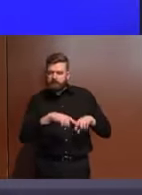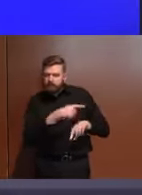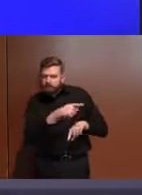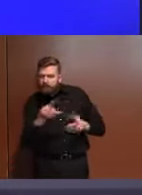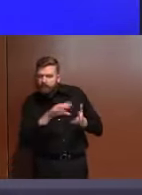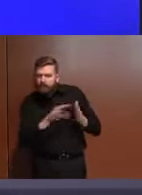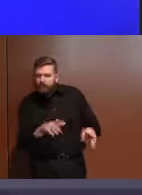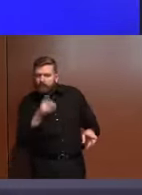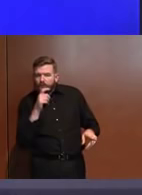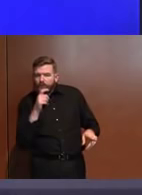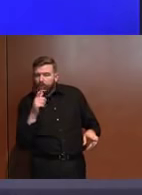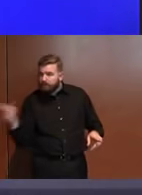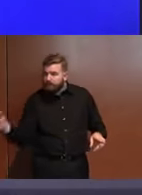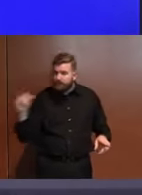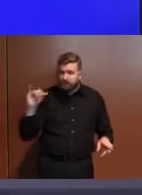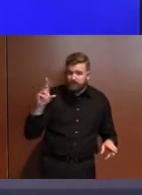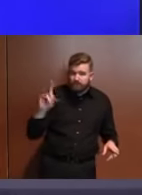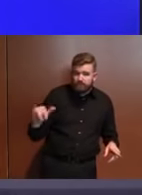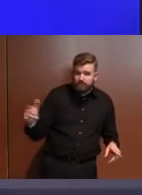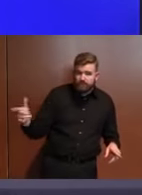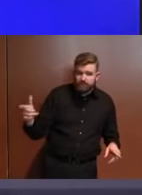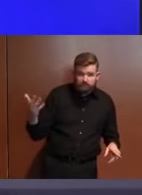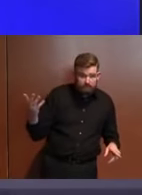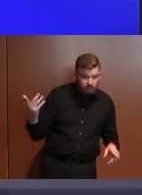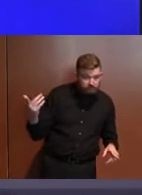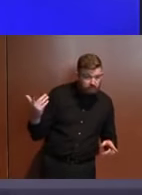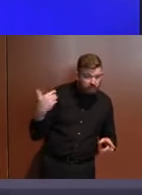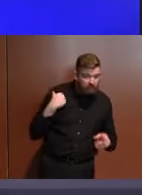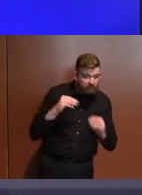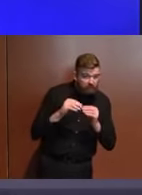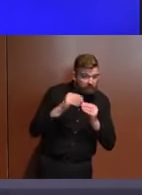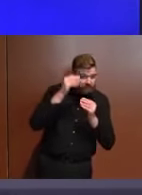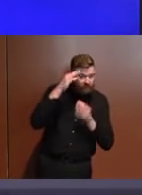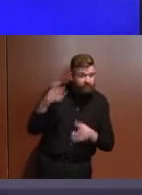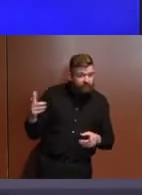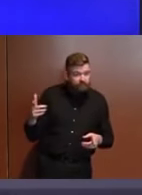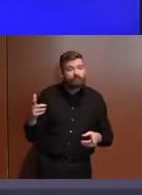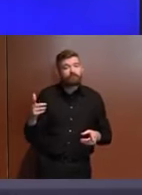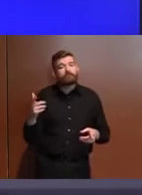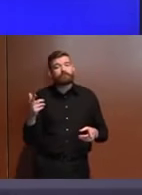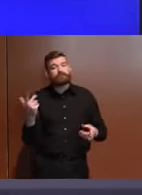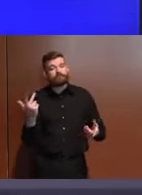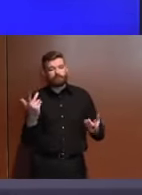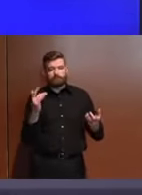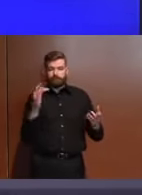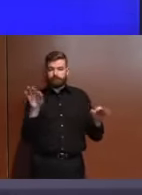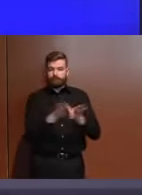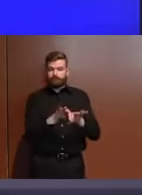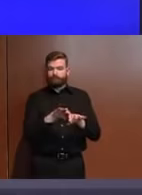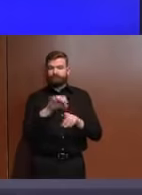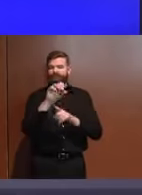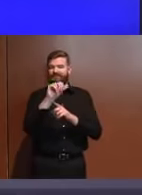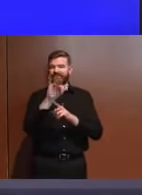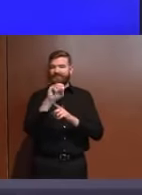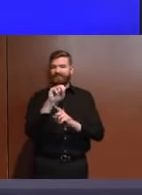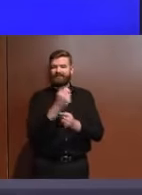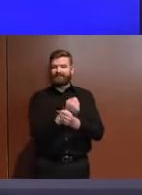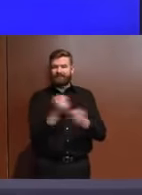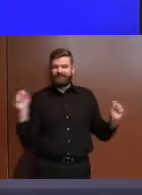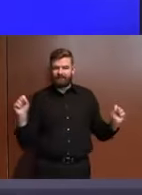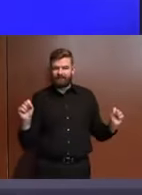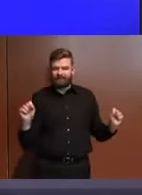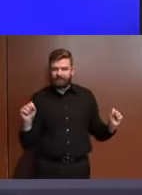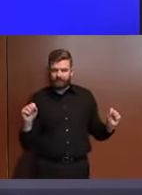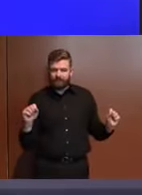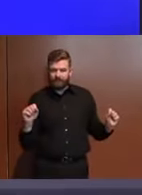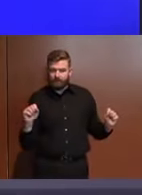an expertise in this area, but you use the word safe, and we just want to make sure we have waived.